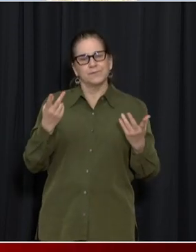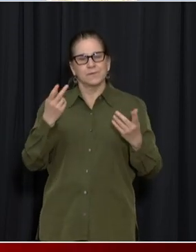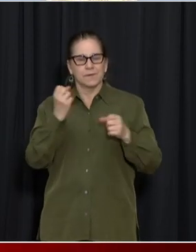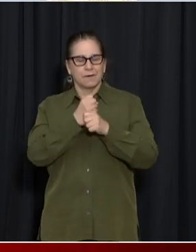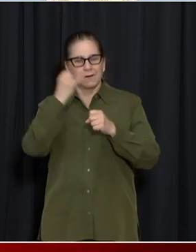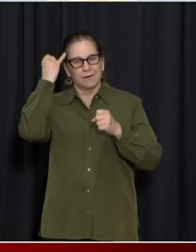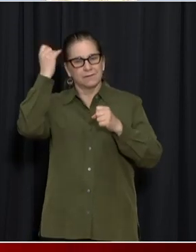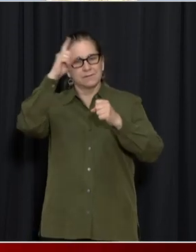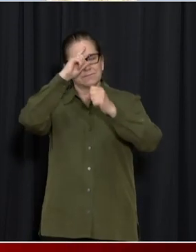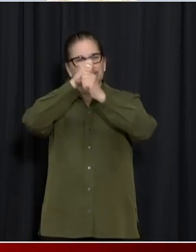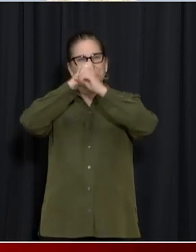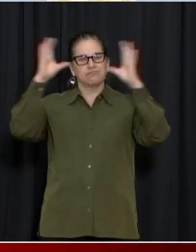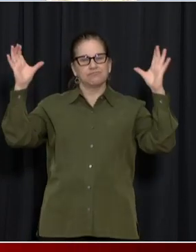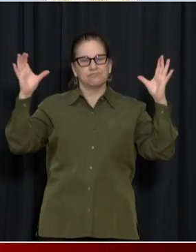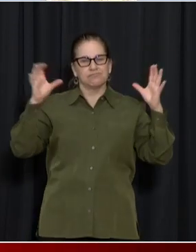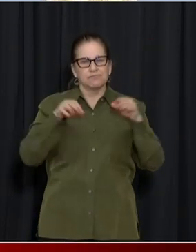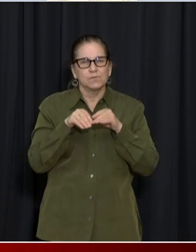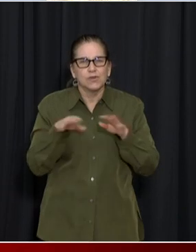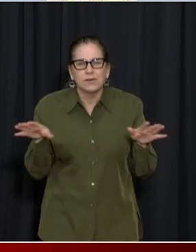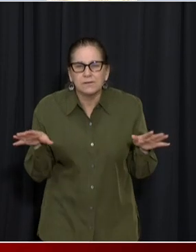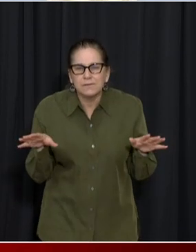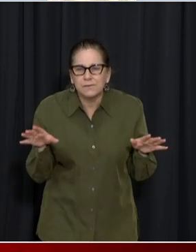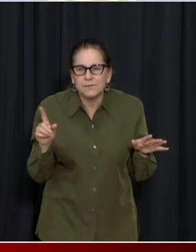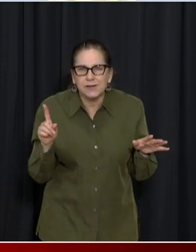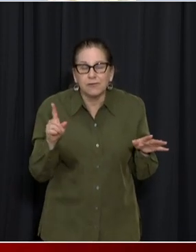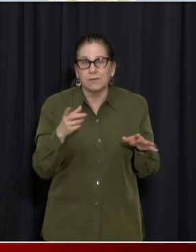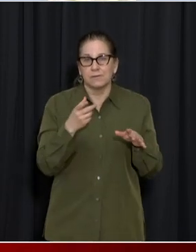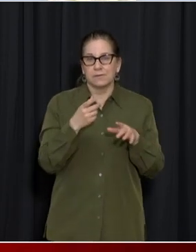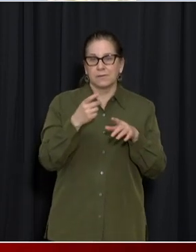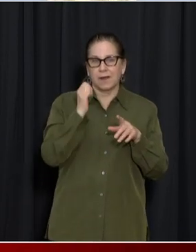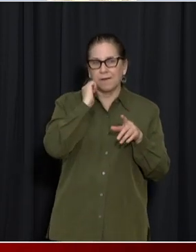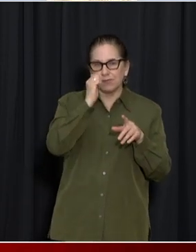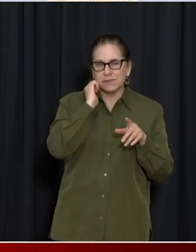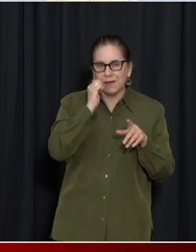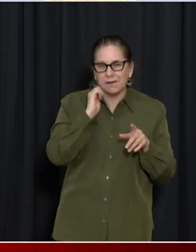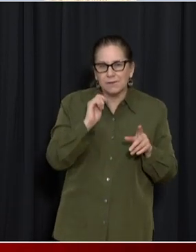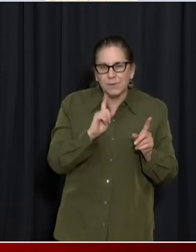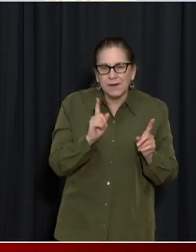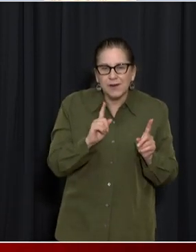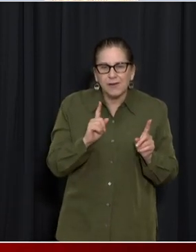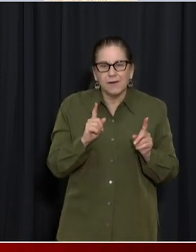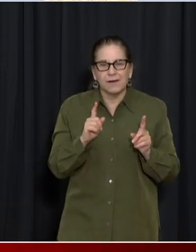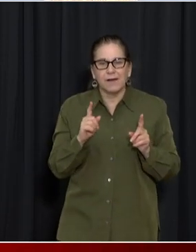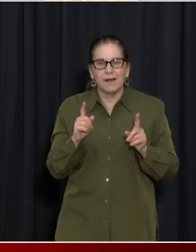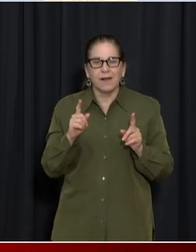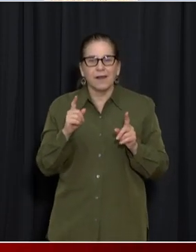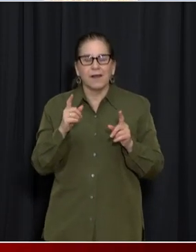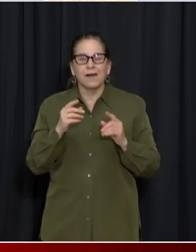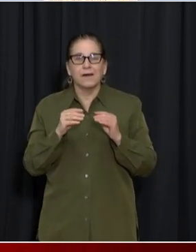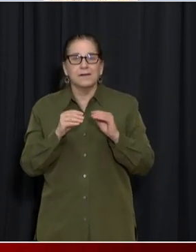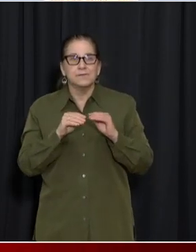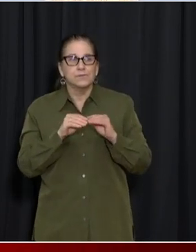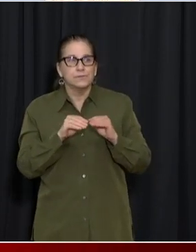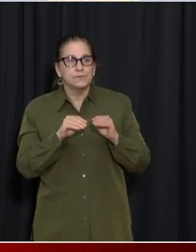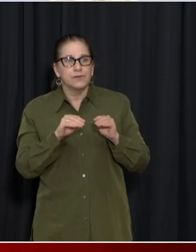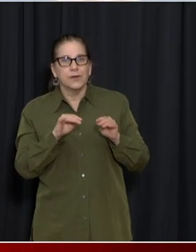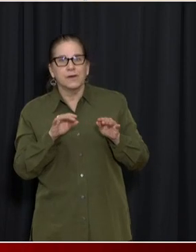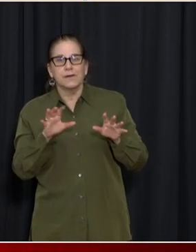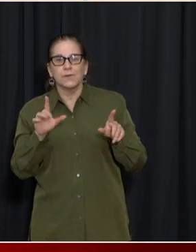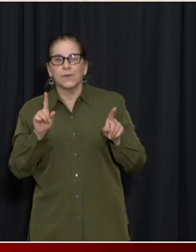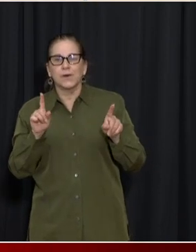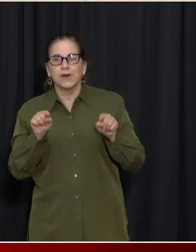with each day to report on community spread. Dr. Nesbitt. Yes, thank you, Madam